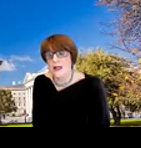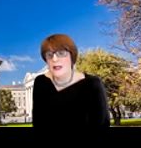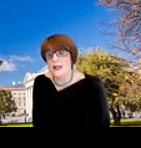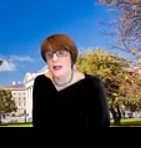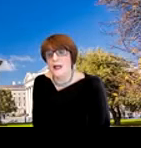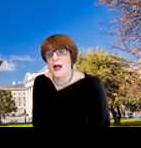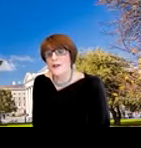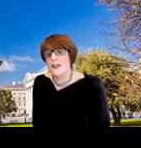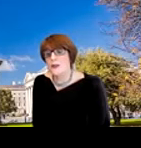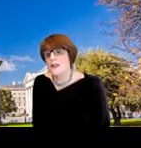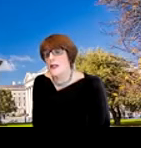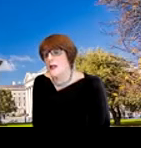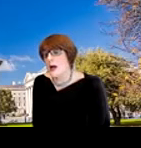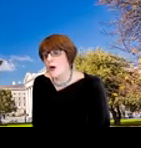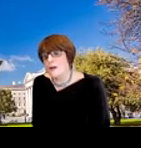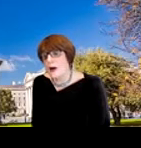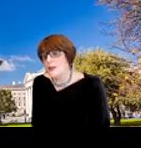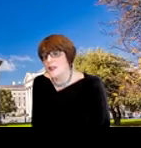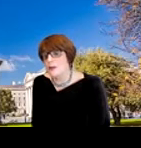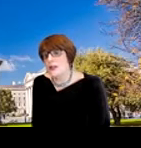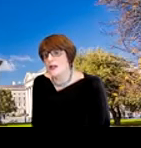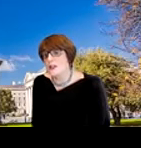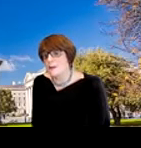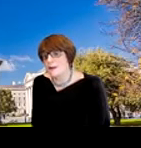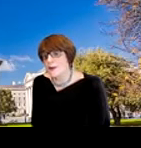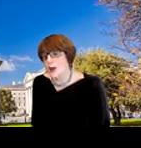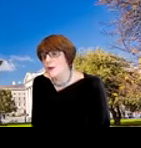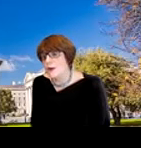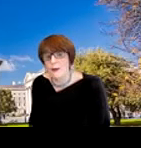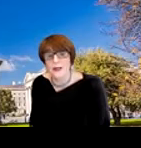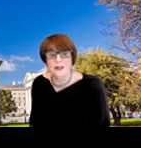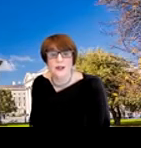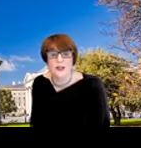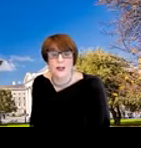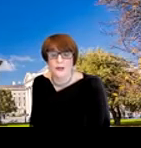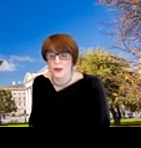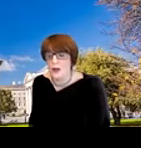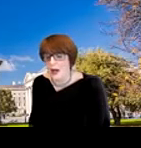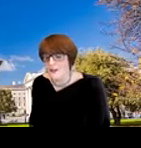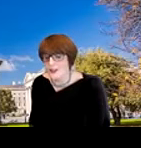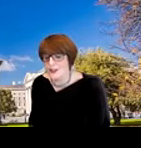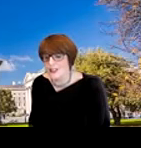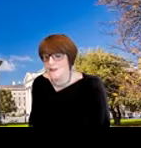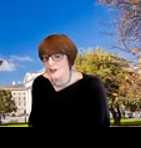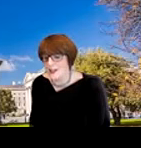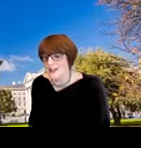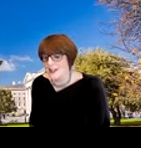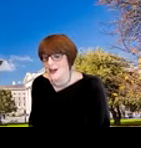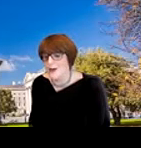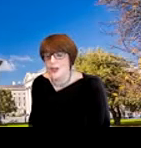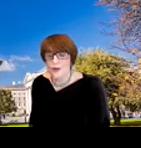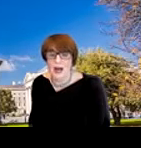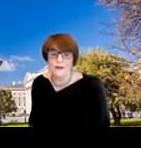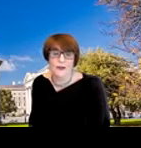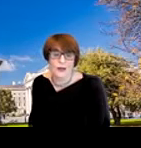and anxiety. And this was, all of our data was collected before the Omicron peaks and lockdown. So I think this is even likely